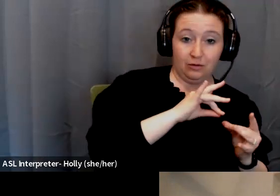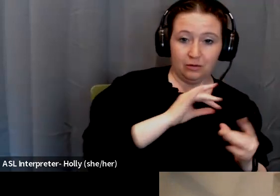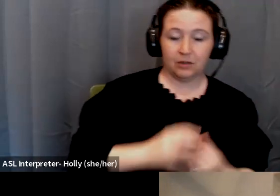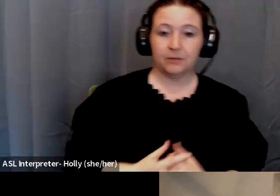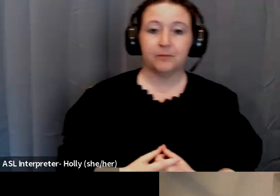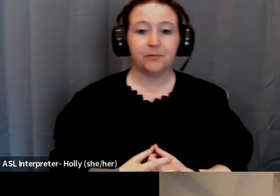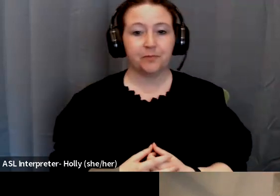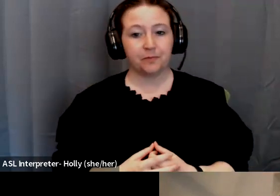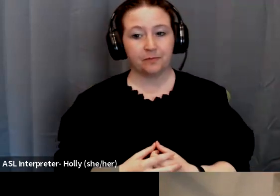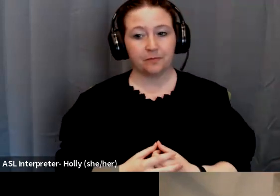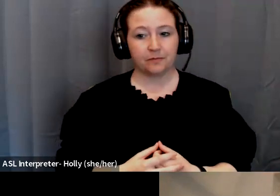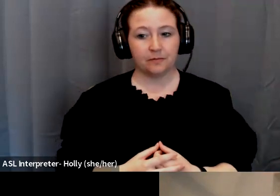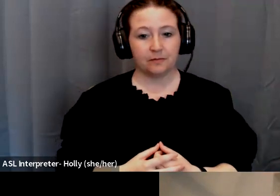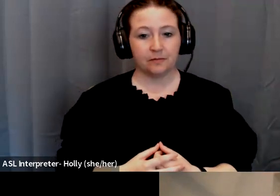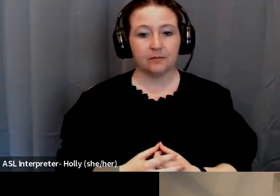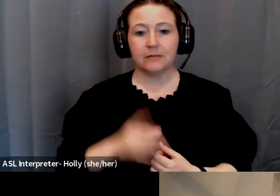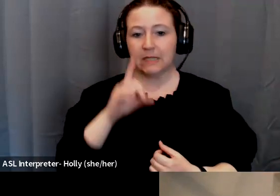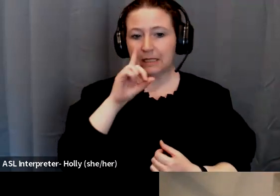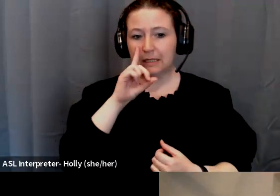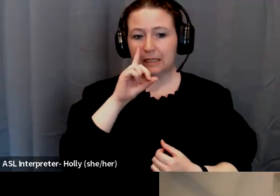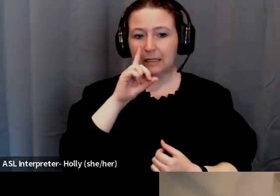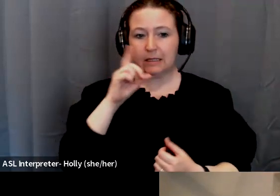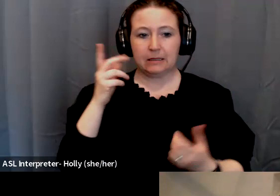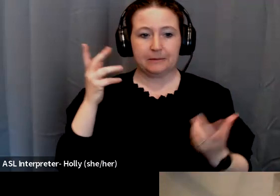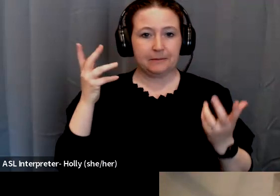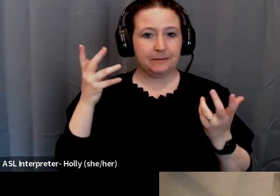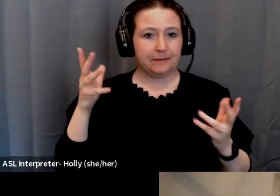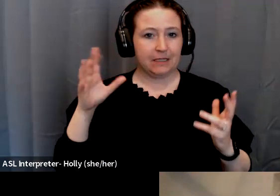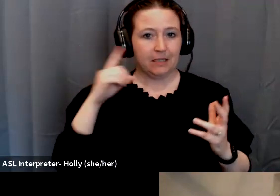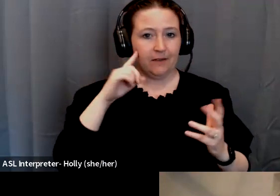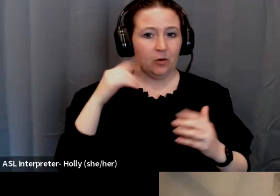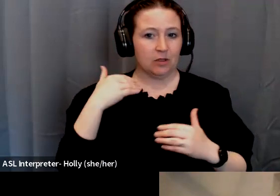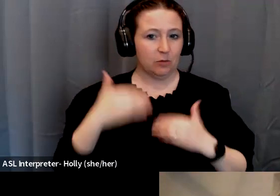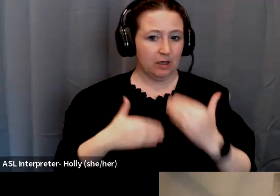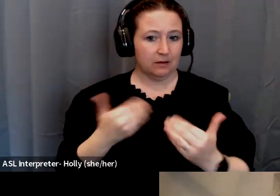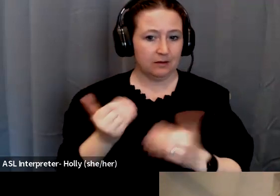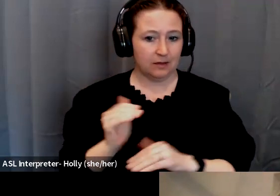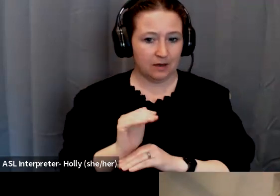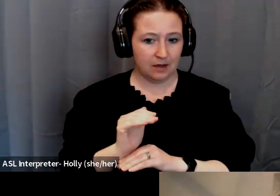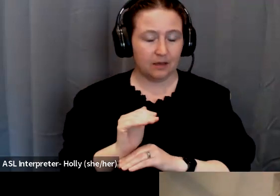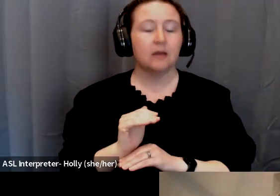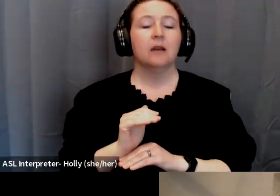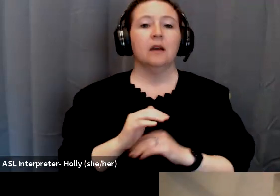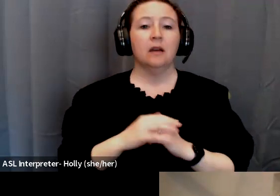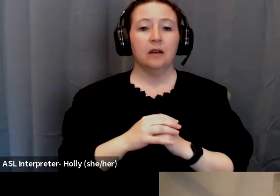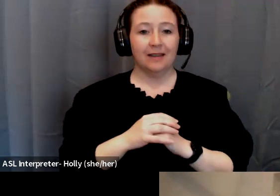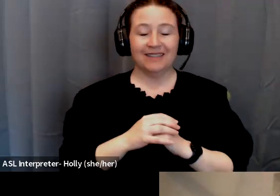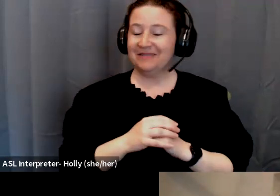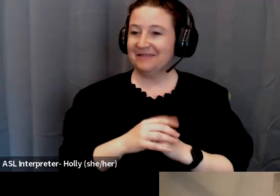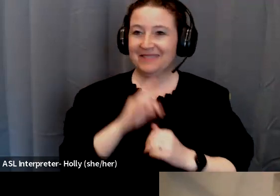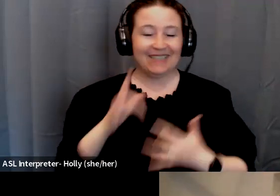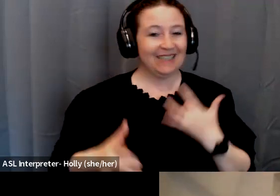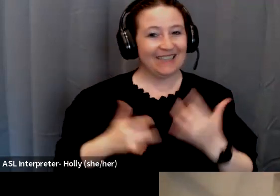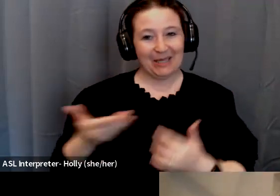I think that is all for logistics. I am pleased to